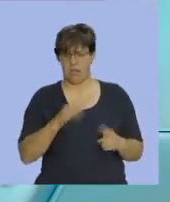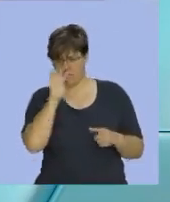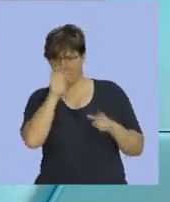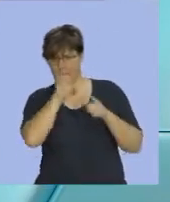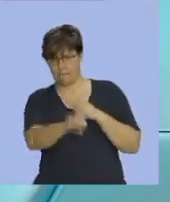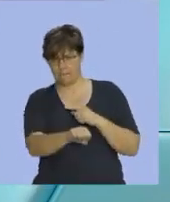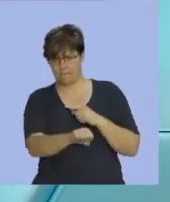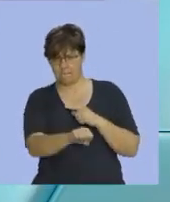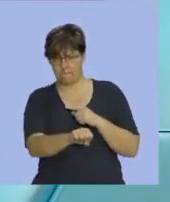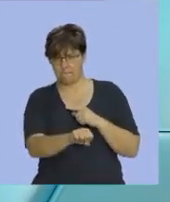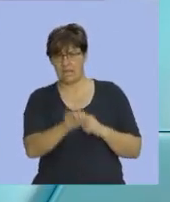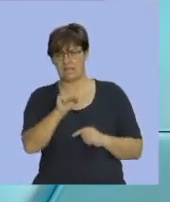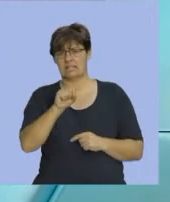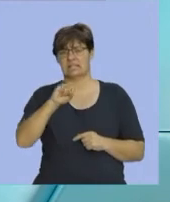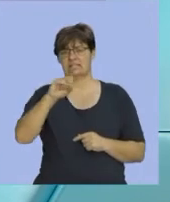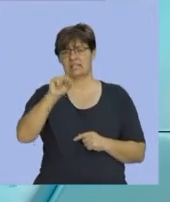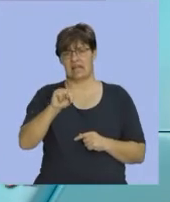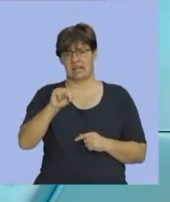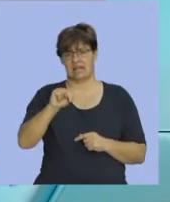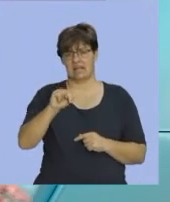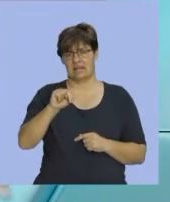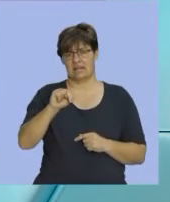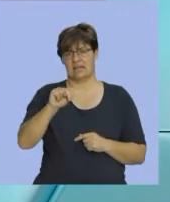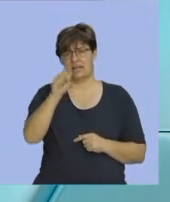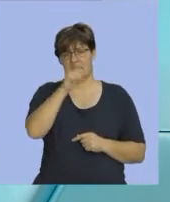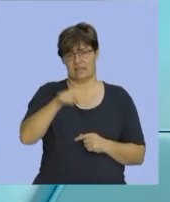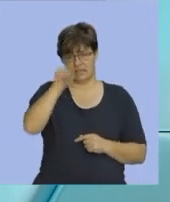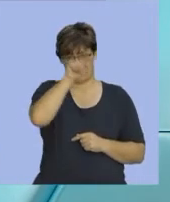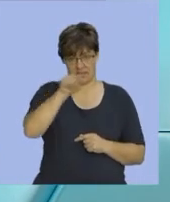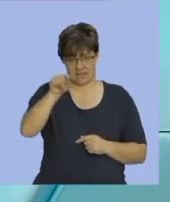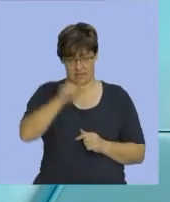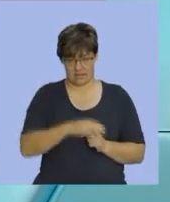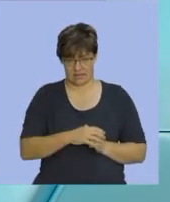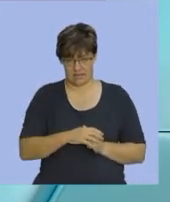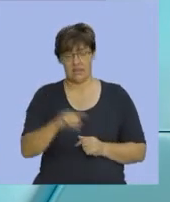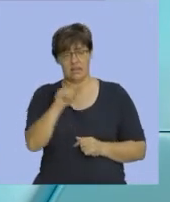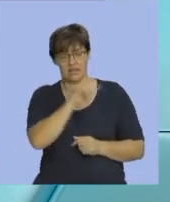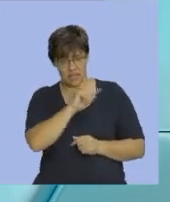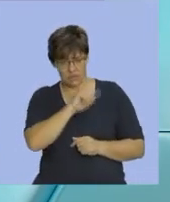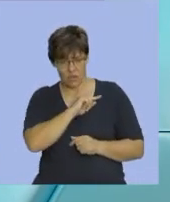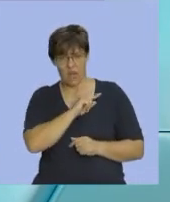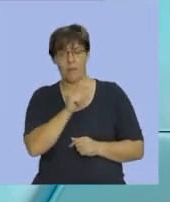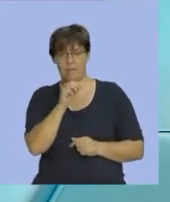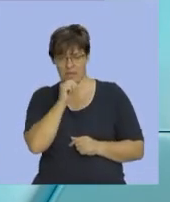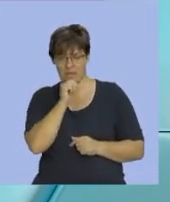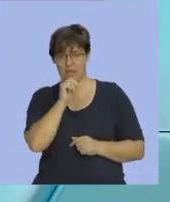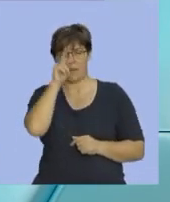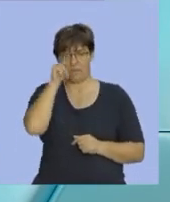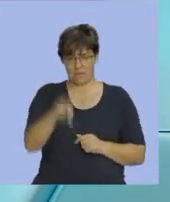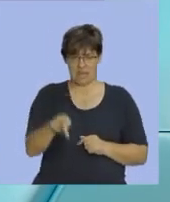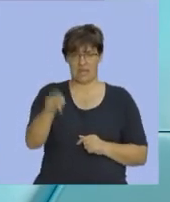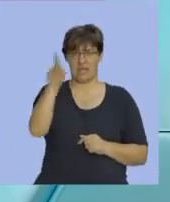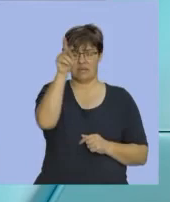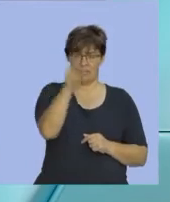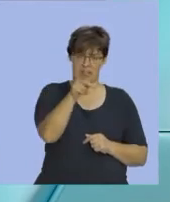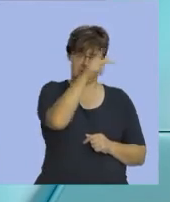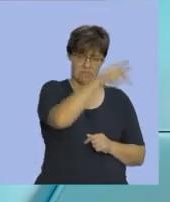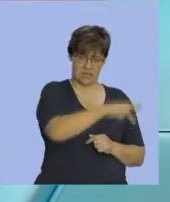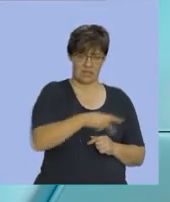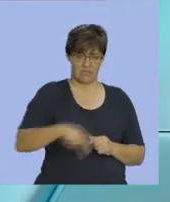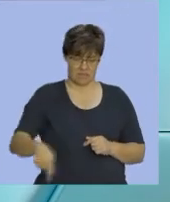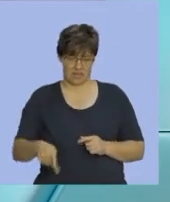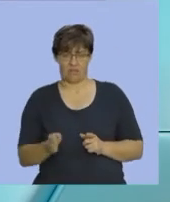two quadrants will I locate the sine theta. That's what we are trying to do here. Hence, I've been using the point